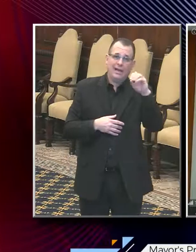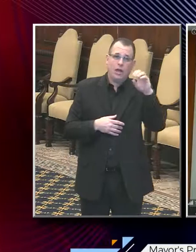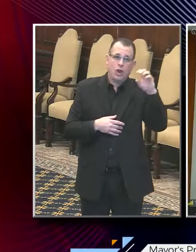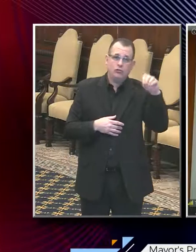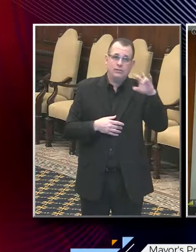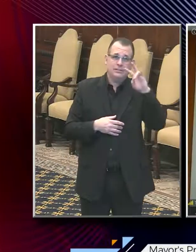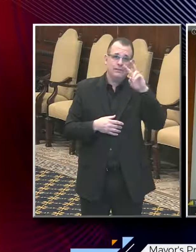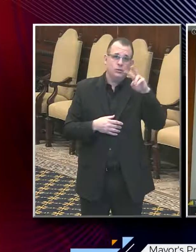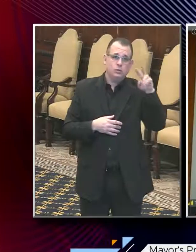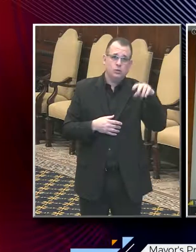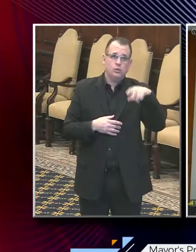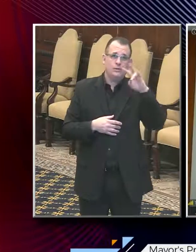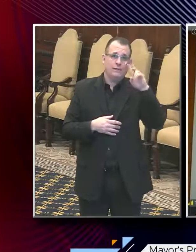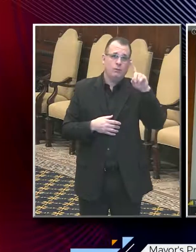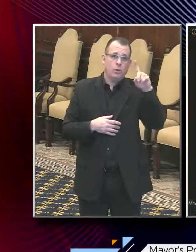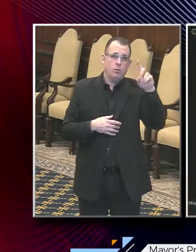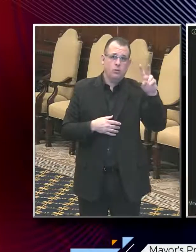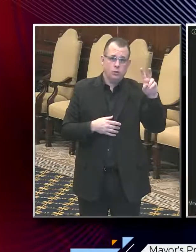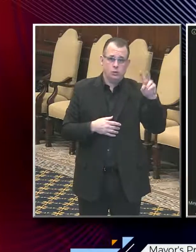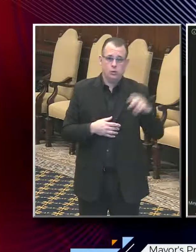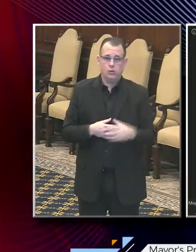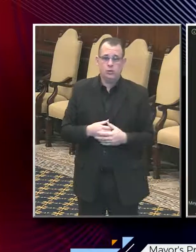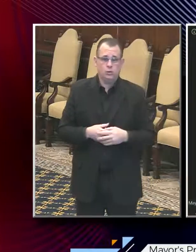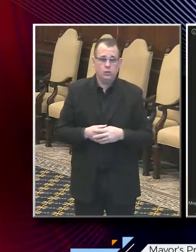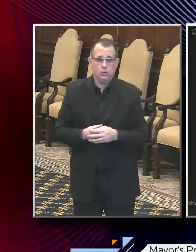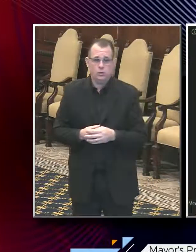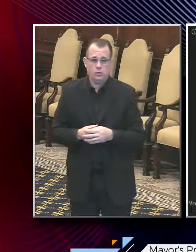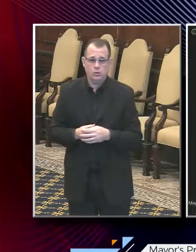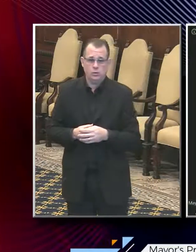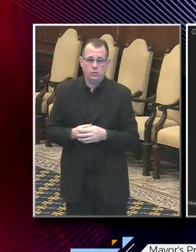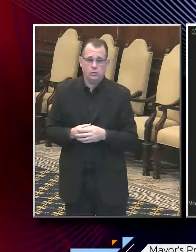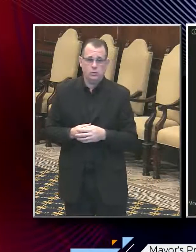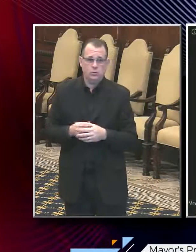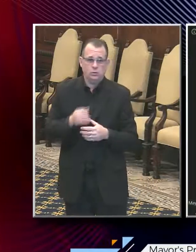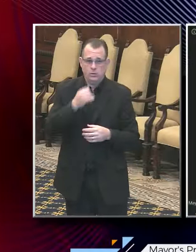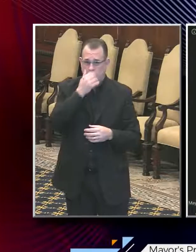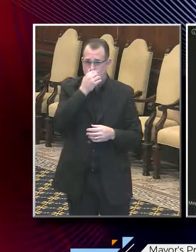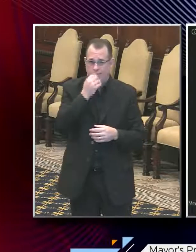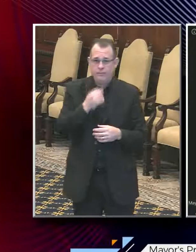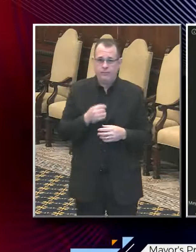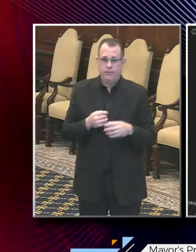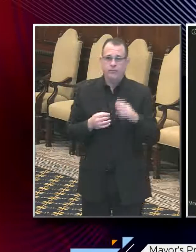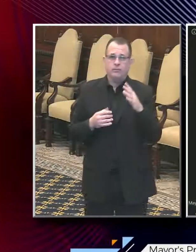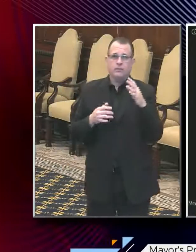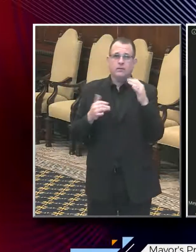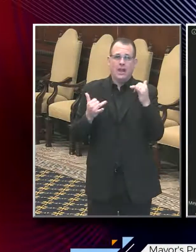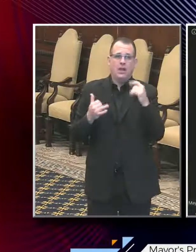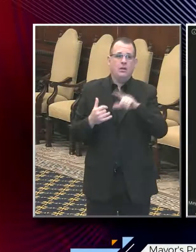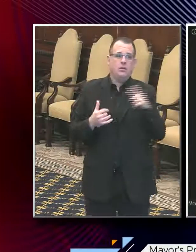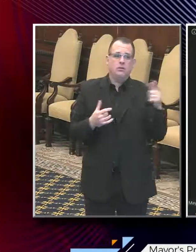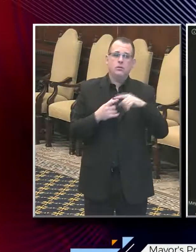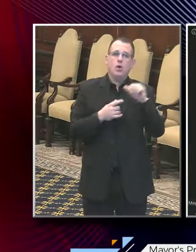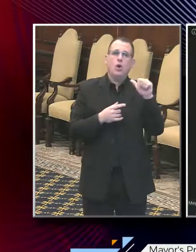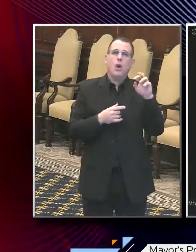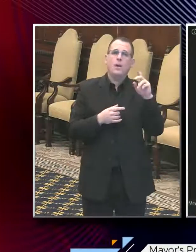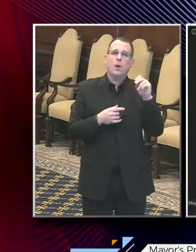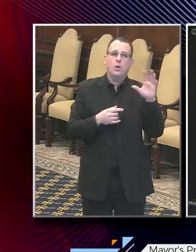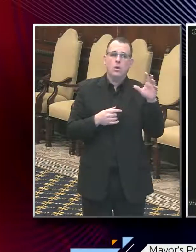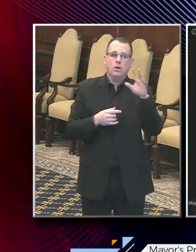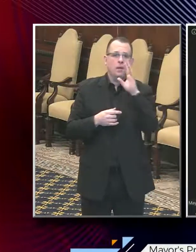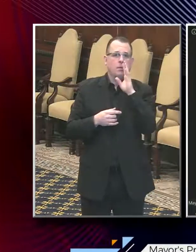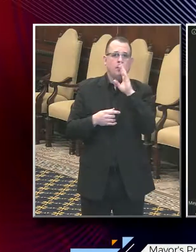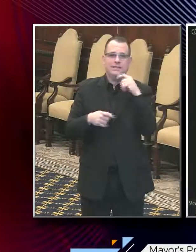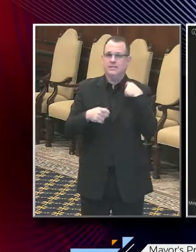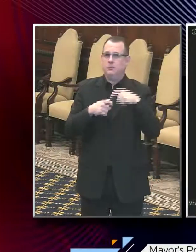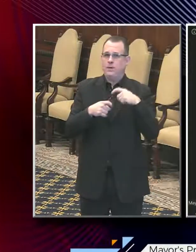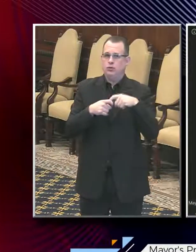1-800-722-7112. Thanks. Thank you, Dr. Farley. And now Armando will present the Spanish language translation of the